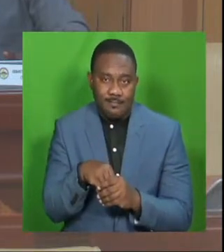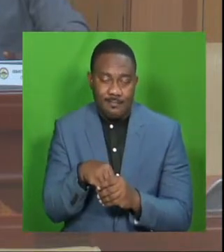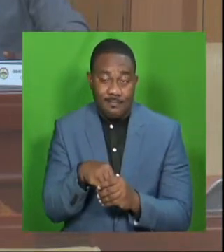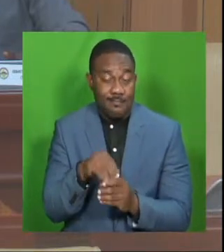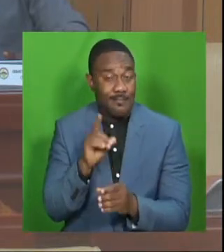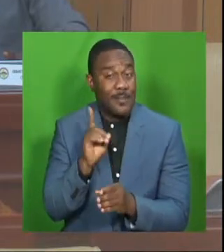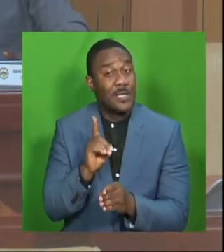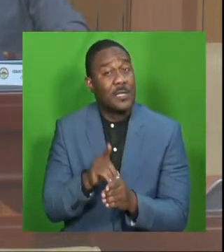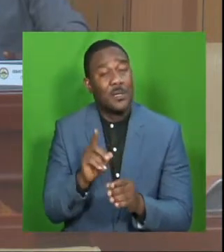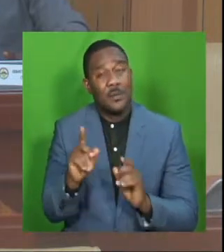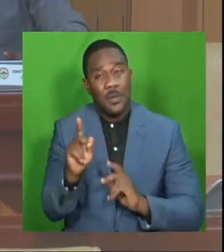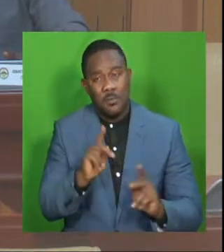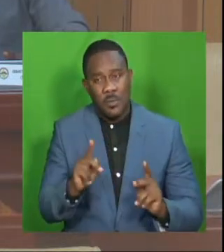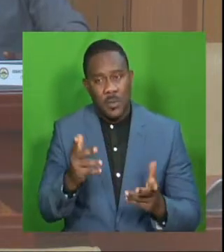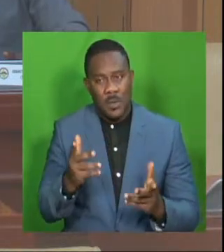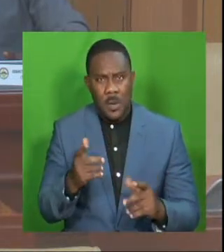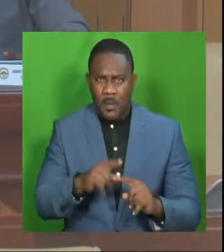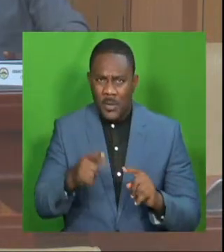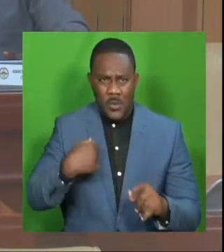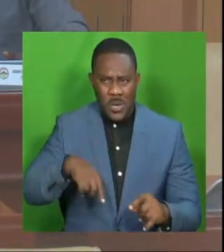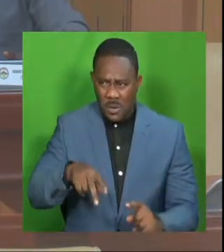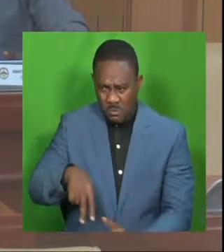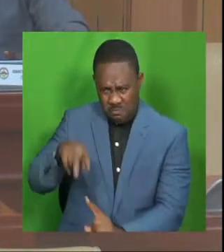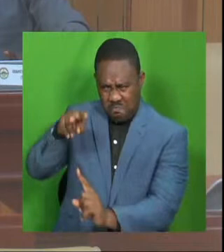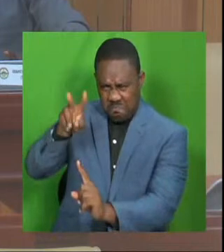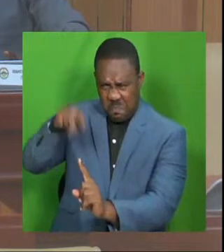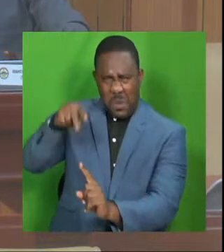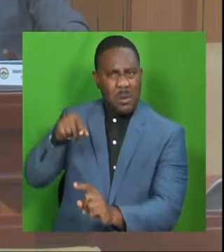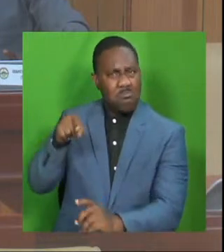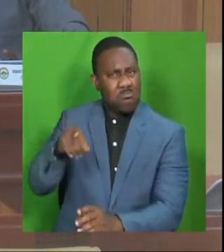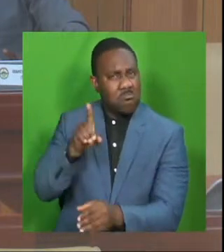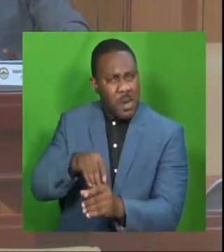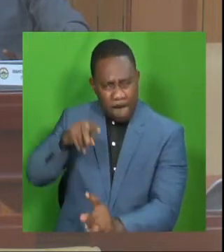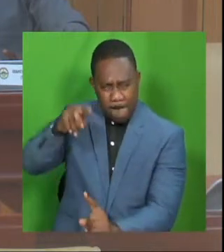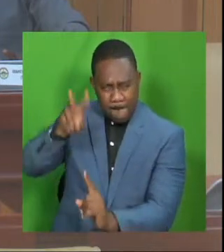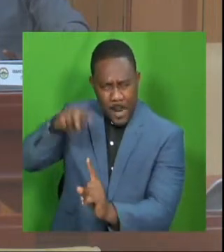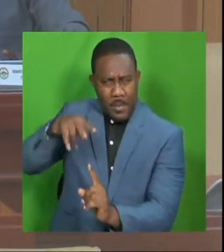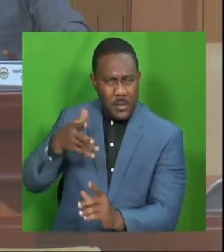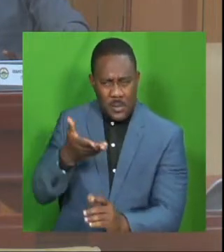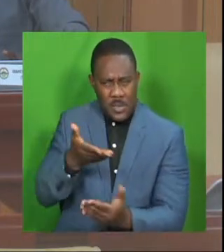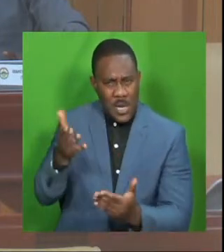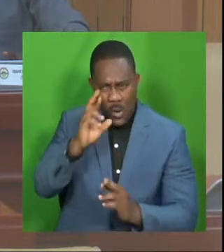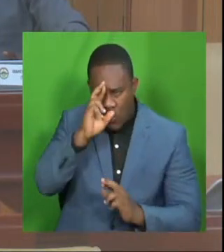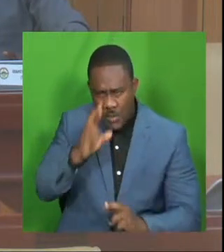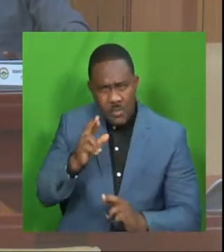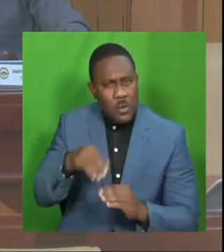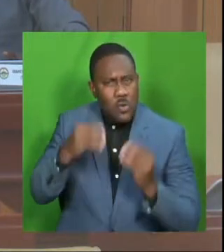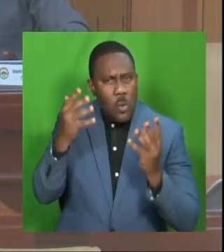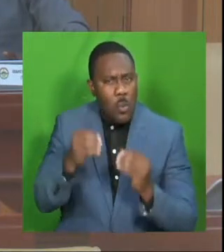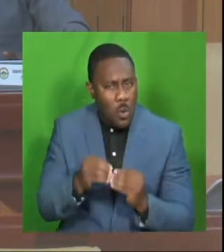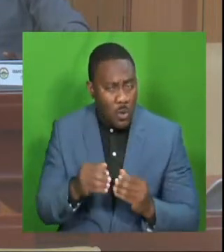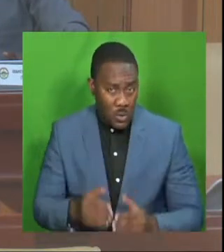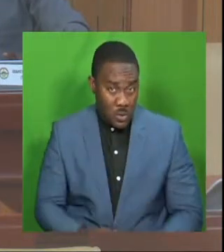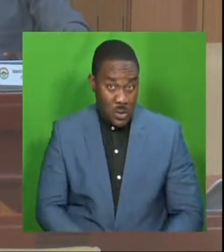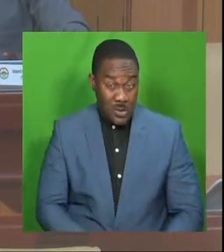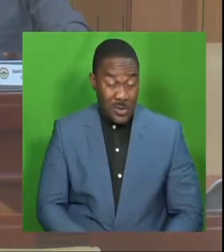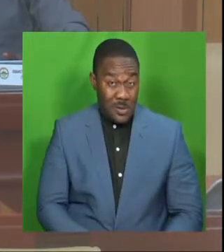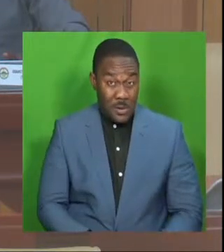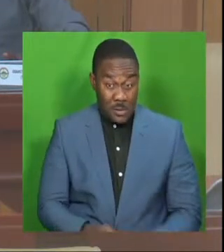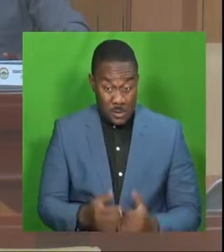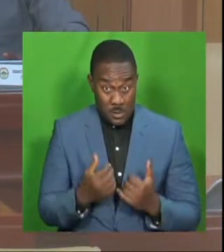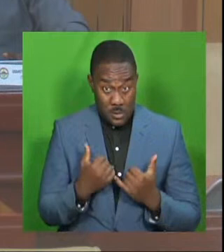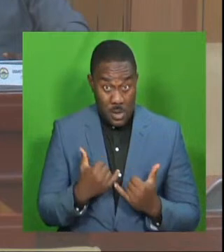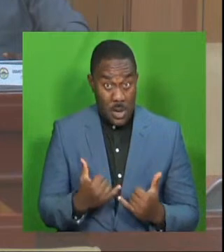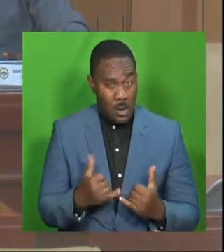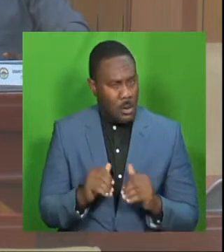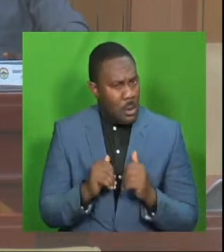unfortunately, we have all undermined persons living with disability and undermined their dignity. How do we ensure